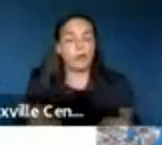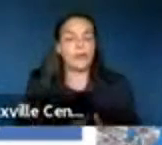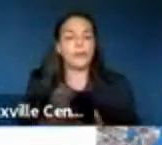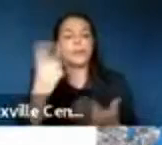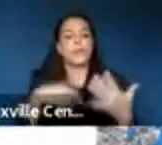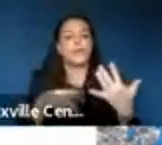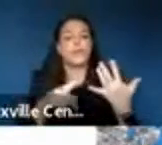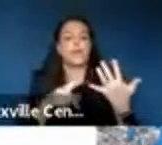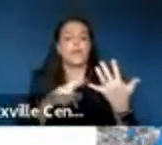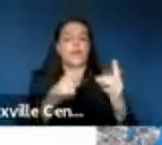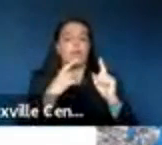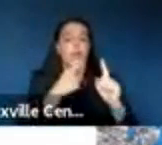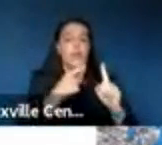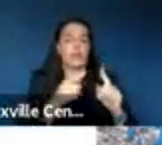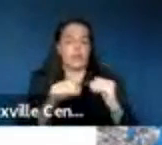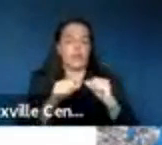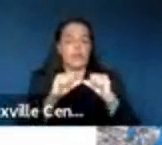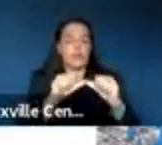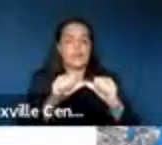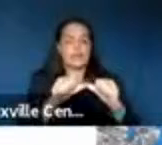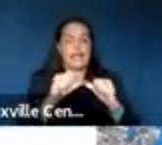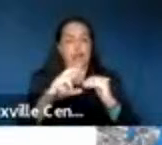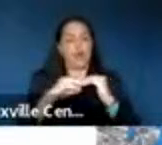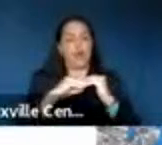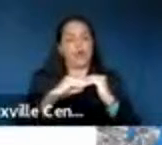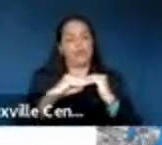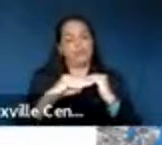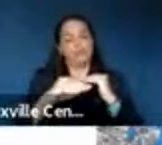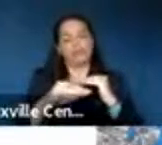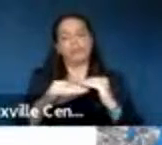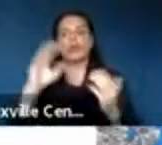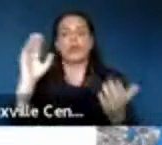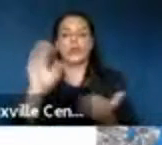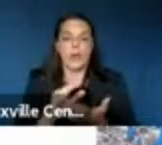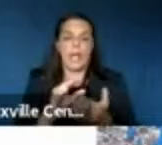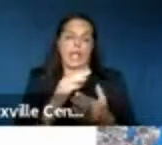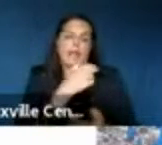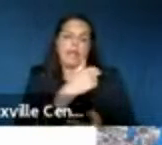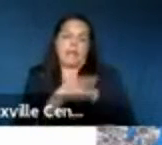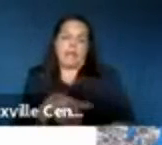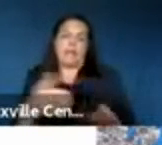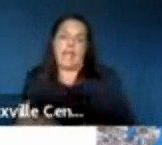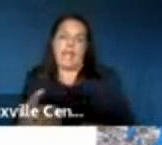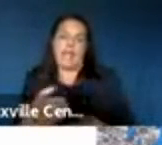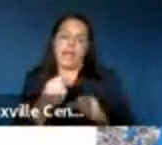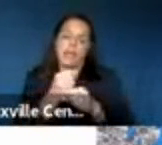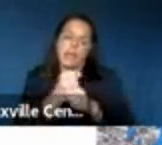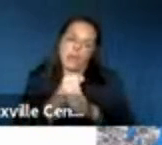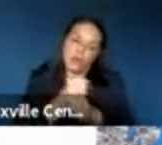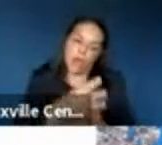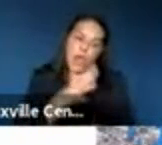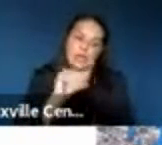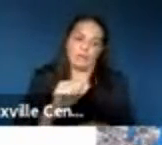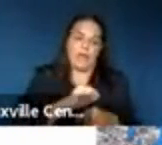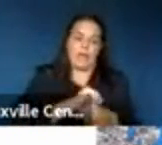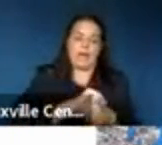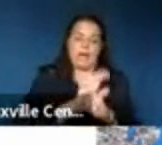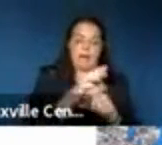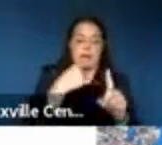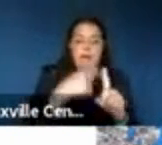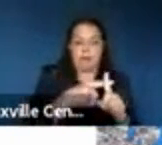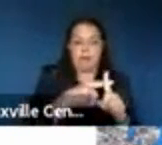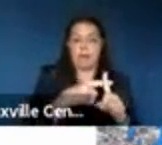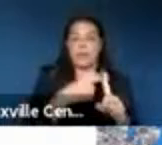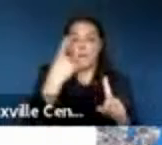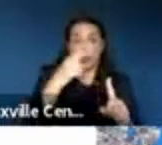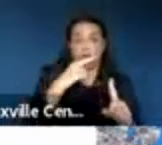fifth benchmark, sustained or decreased COVID-19 related death rate for identified positive or probable cases.